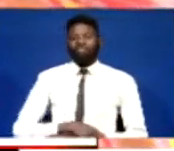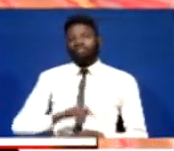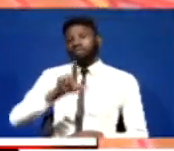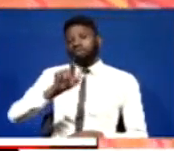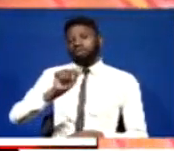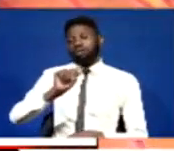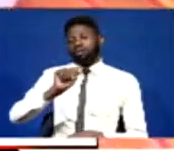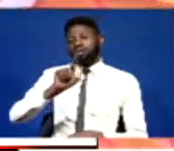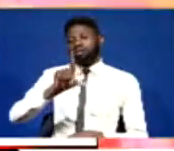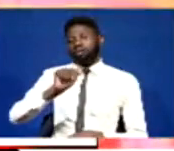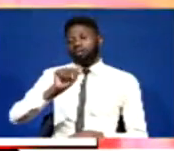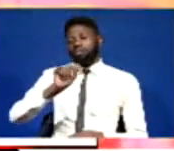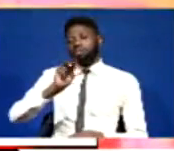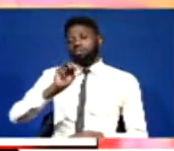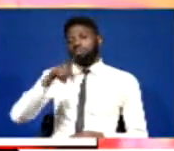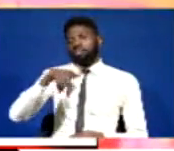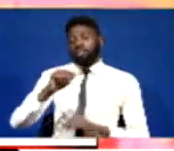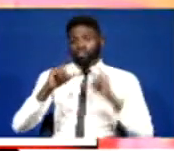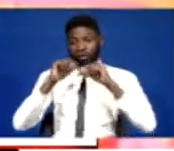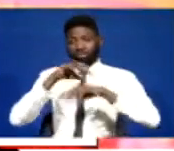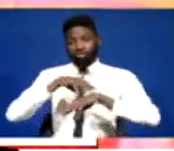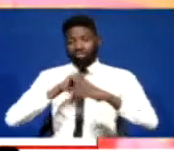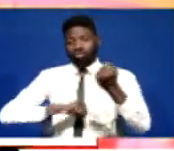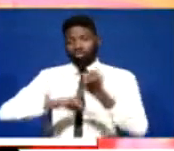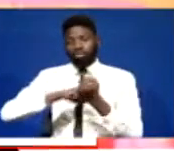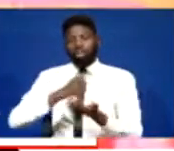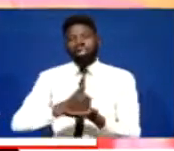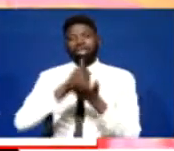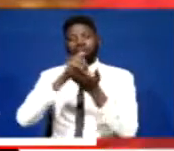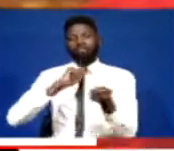from Sweden as transformative to the lives of pastoralist communities in northern Kenya.